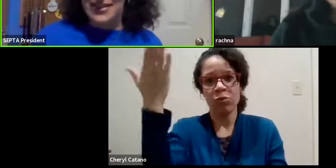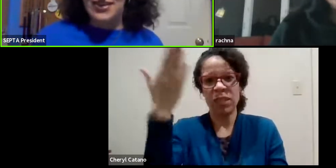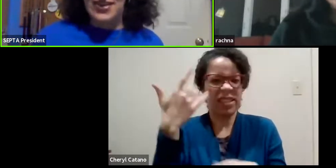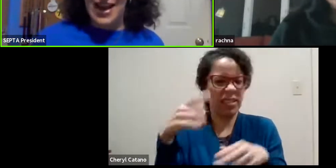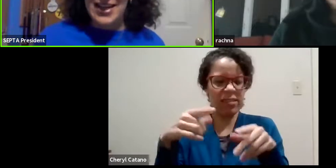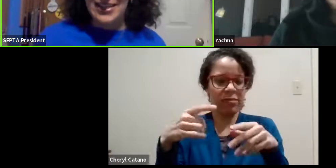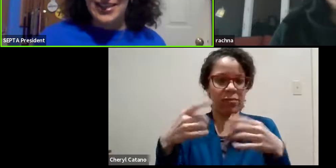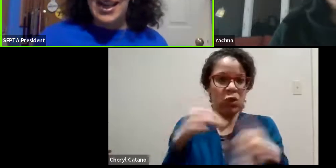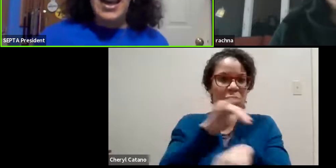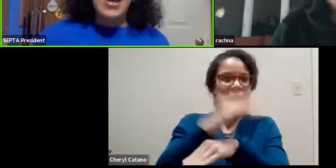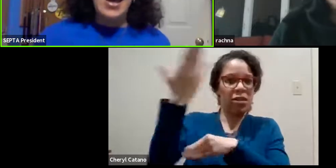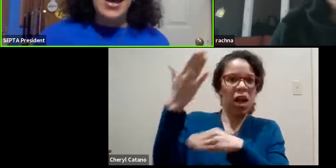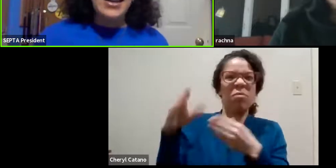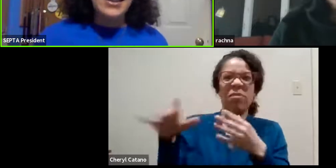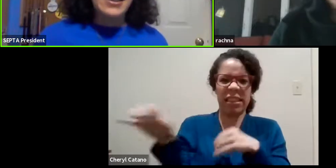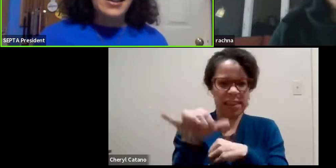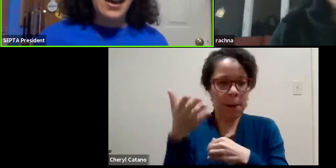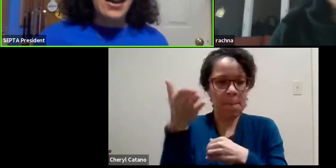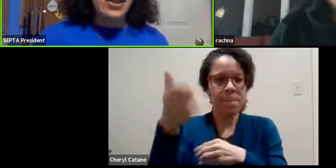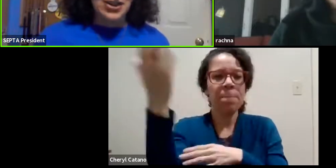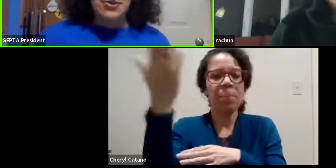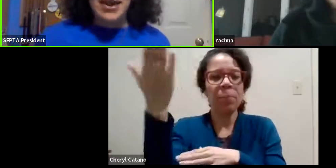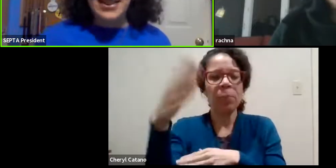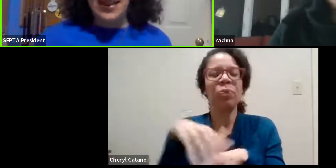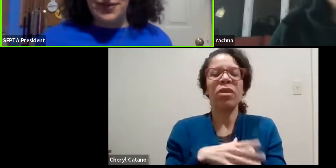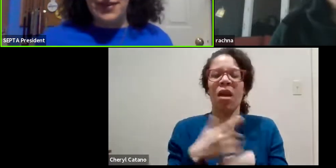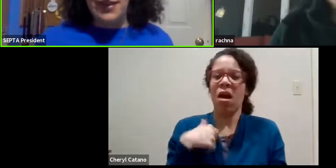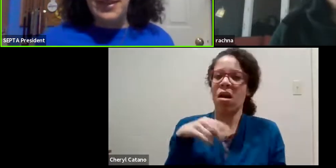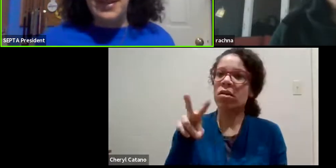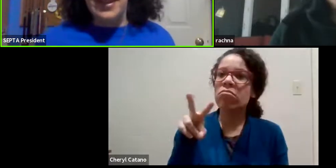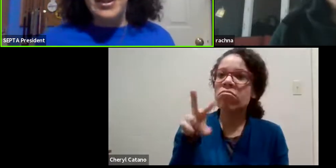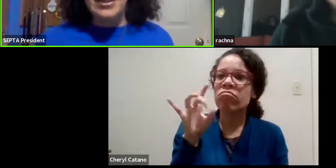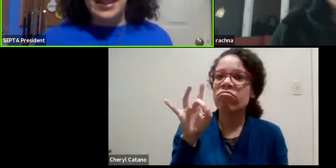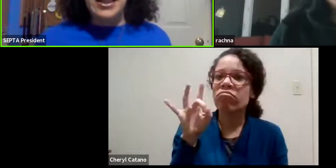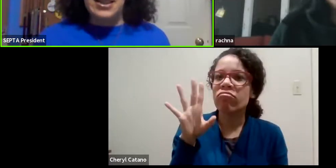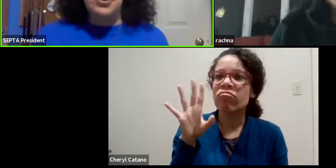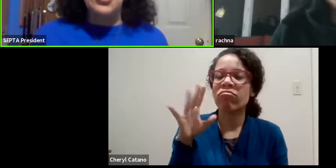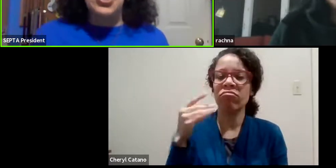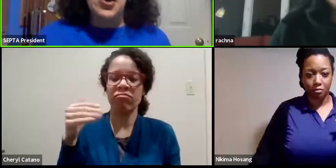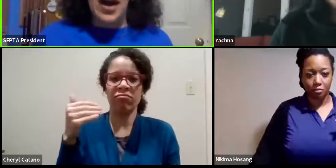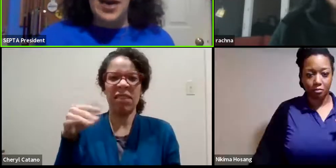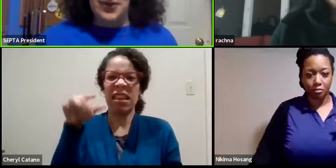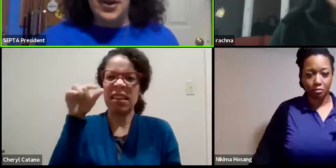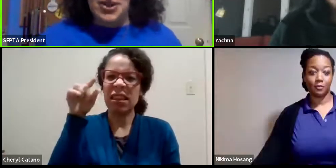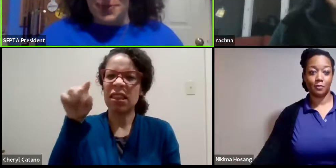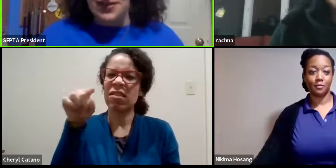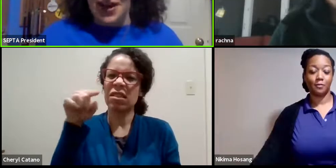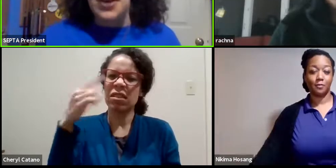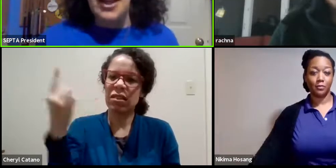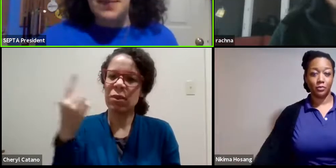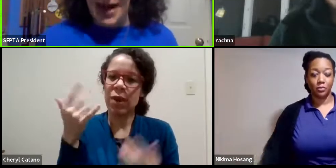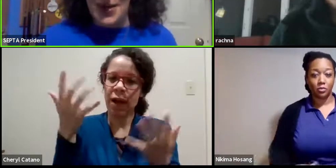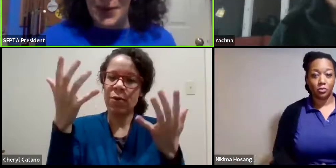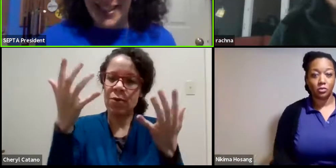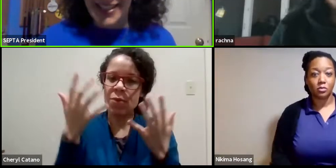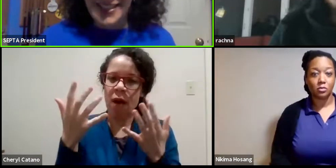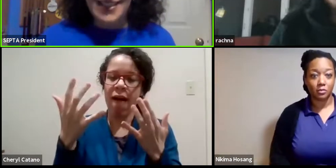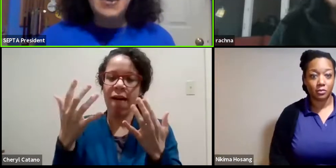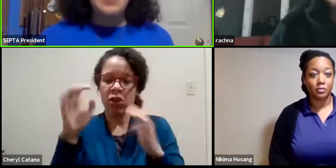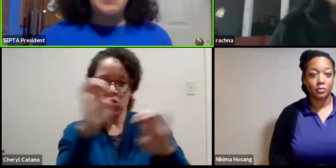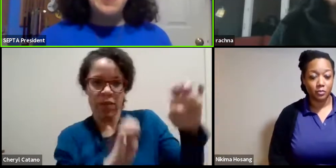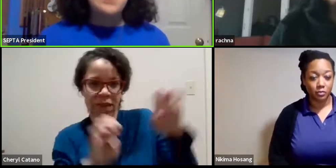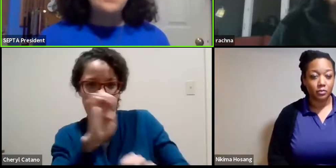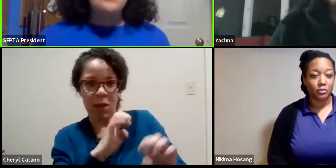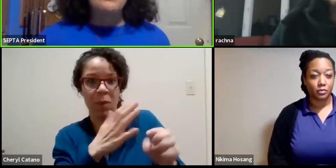that she's presenting tonight. And I thought to myself, this is a person who I would want to be evaluating my own